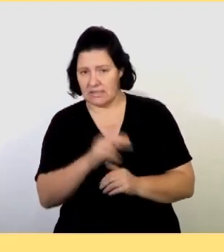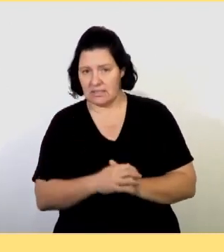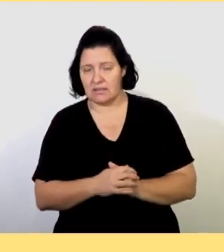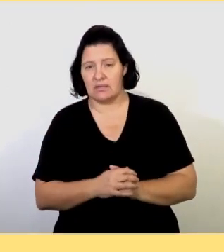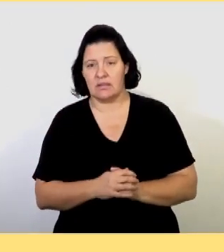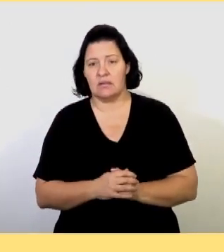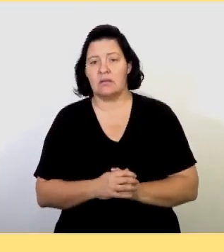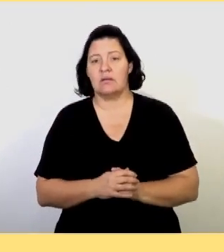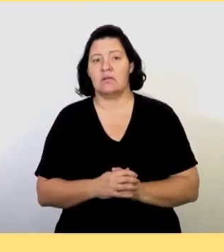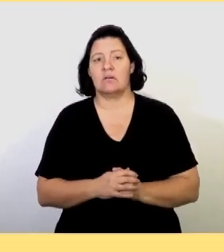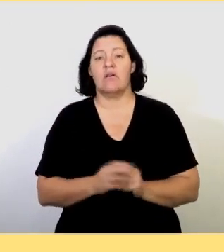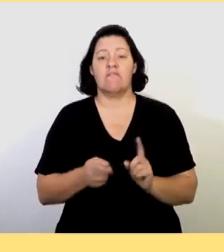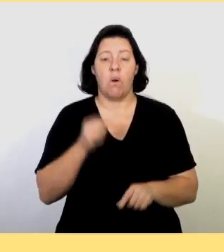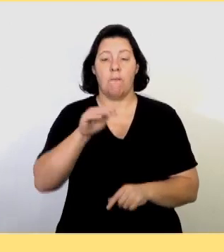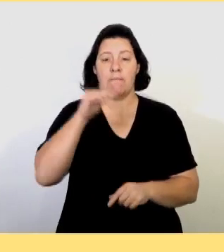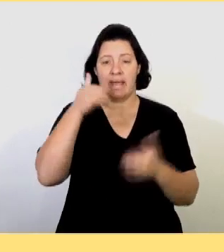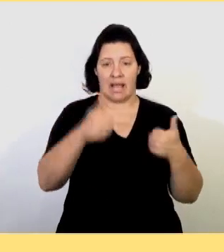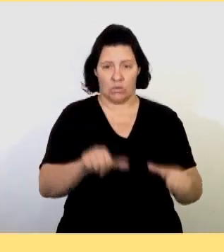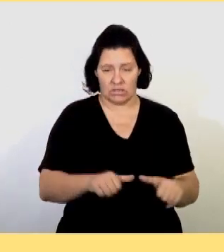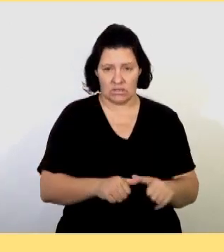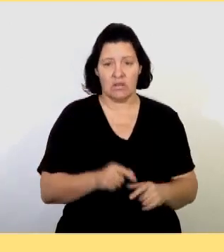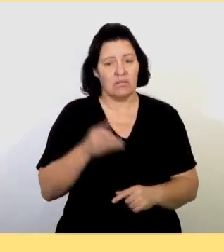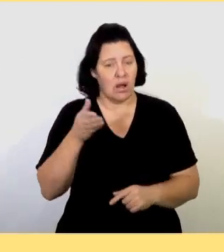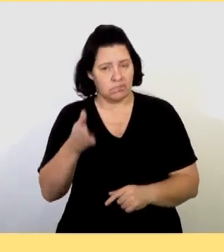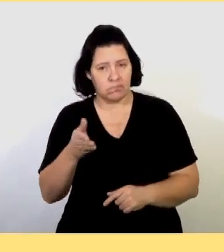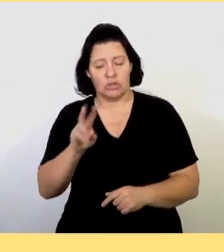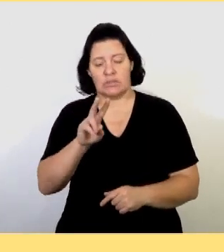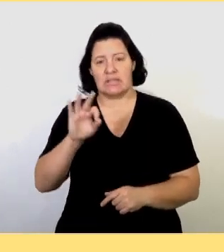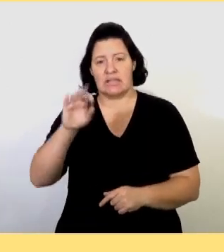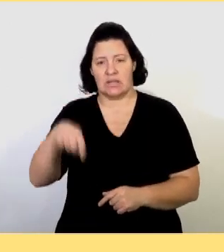here, it comes to your bank account, and there it is,